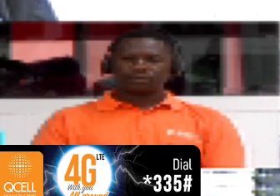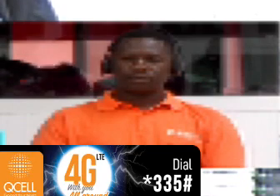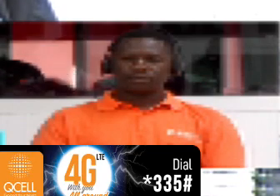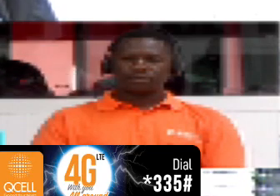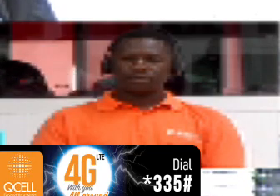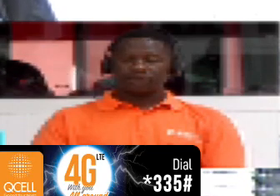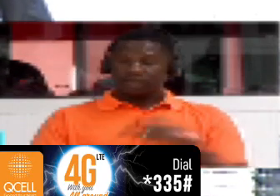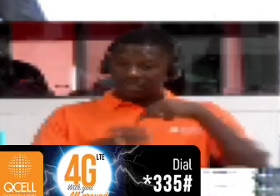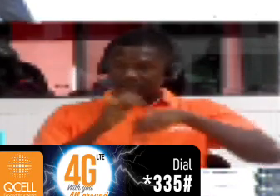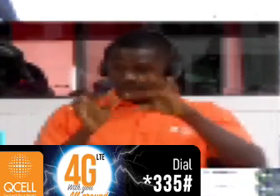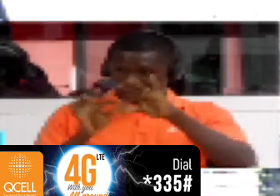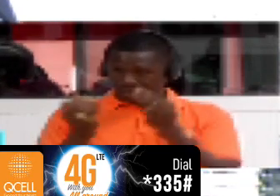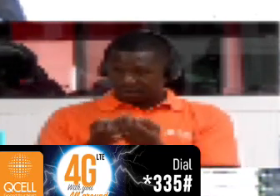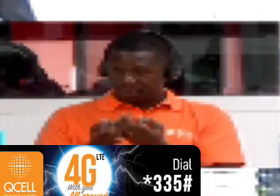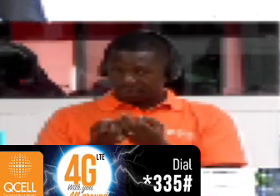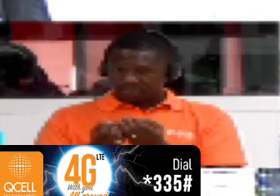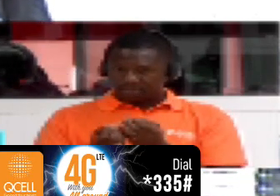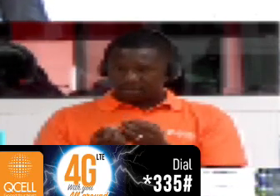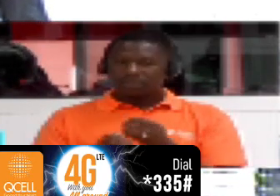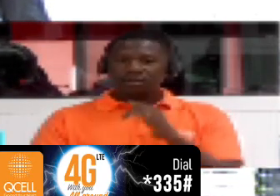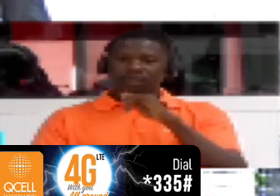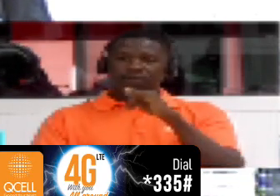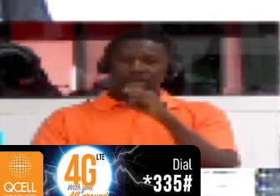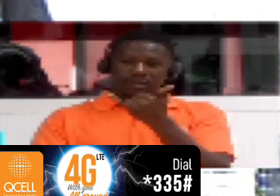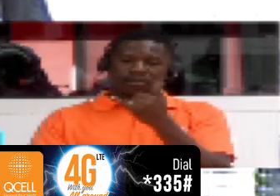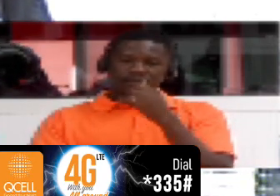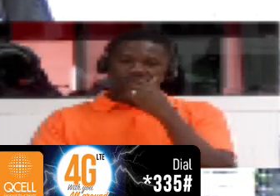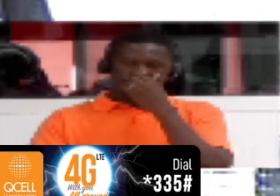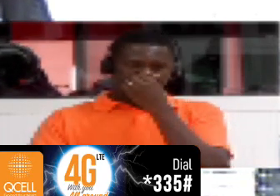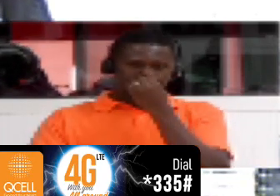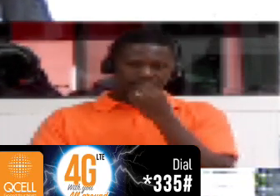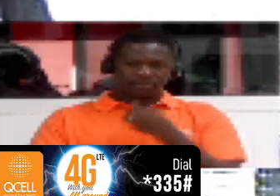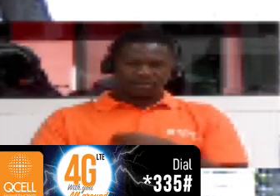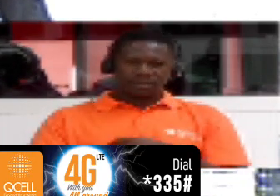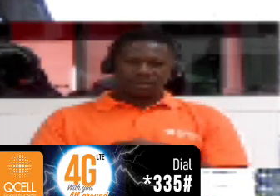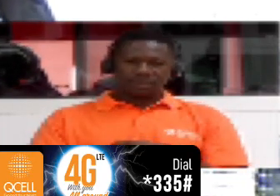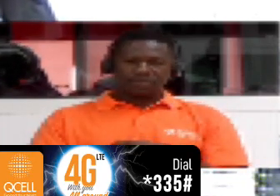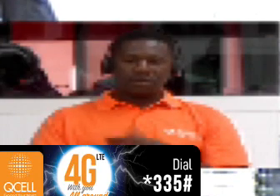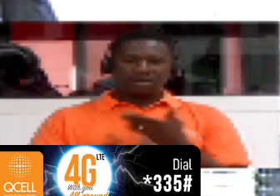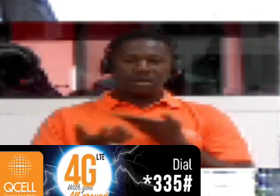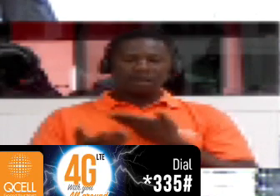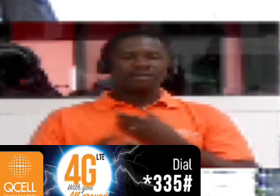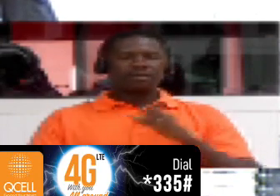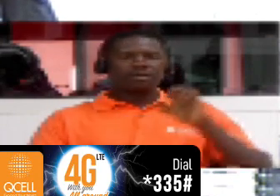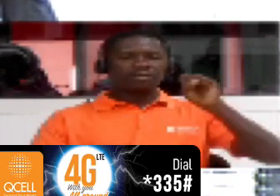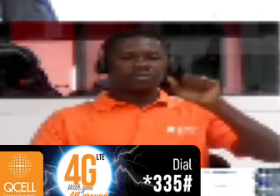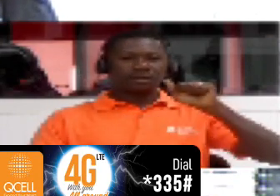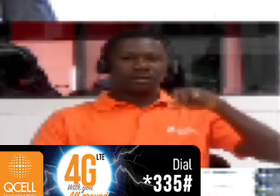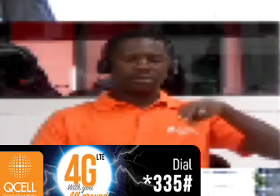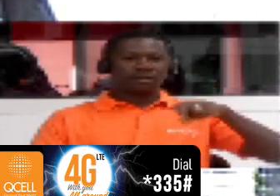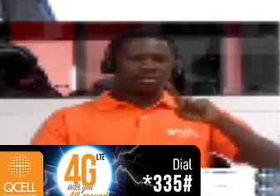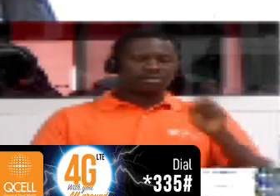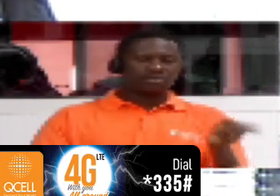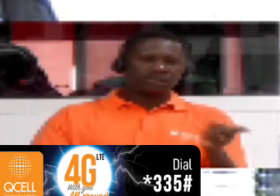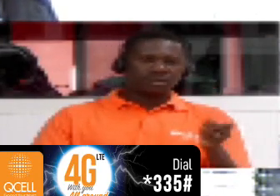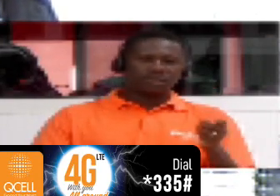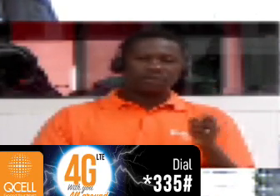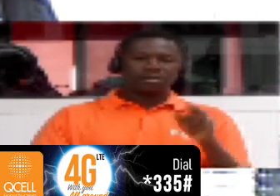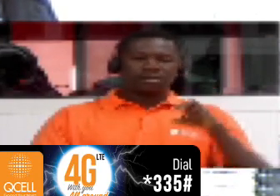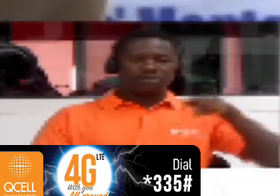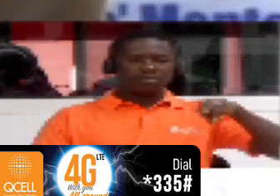Timo nyinkono. Ha. Inside the team? Sang Mendi bijele. Sang Mendi was there. In the team